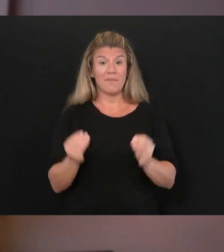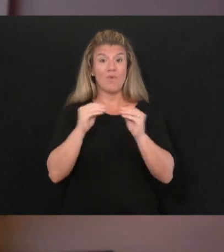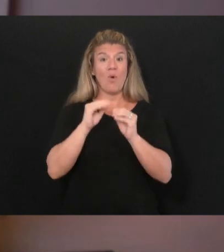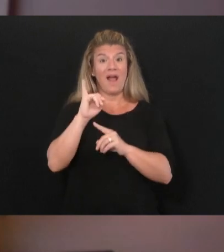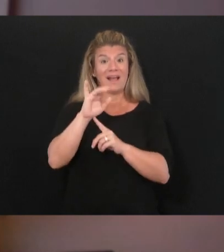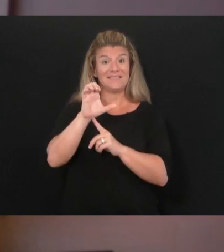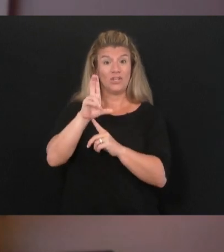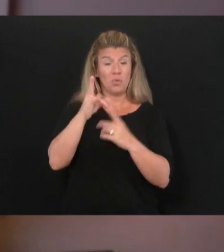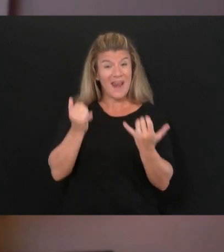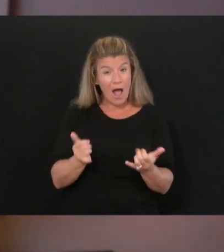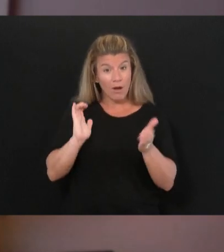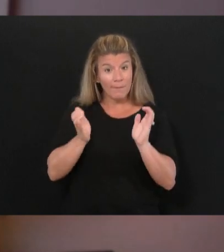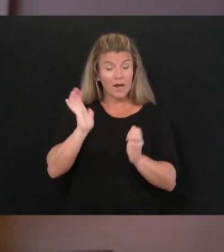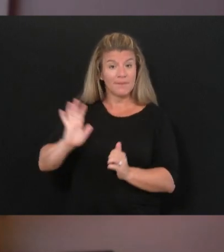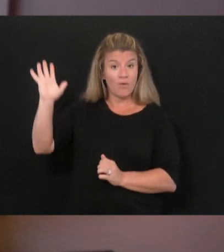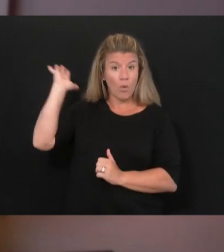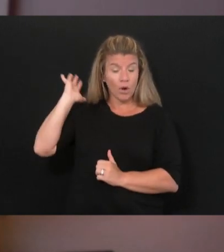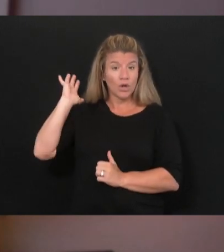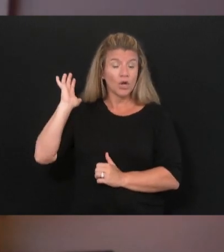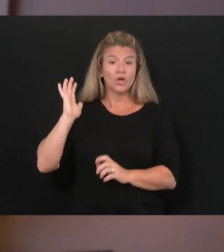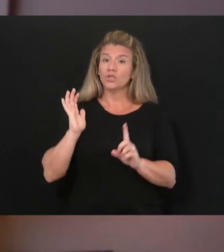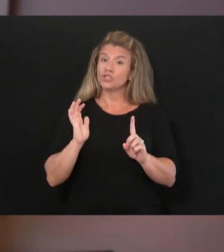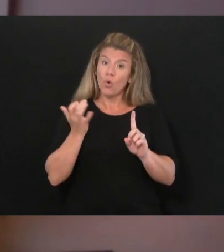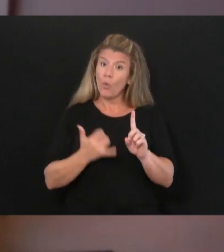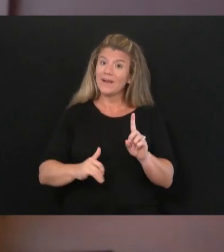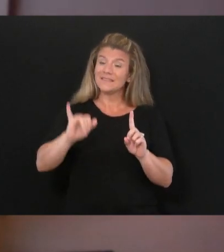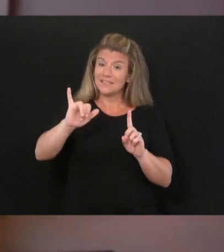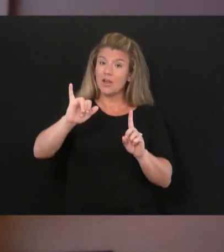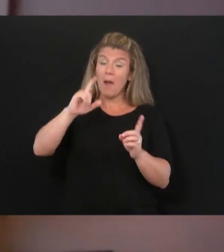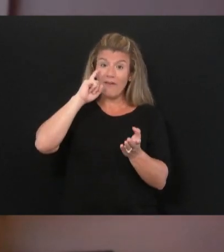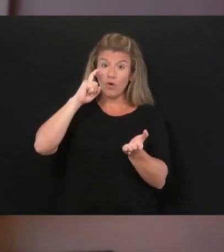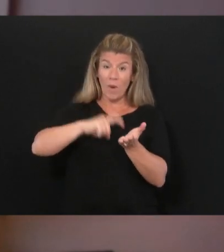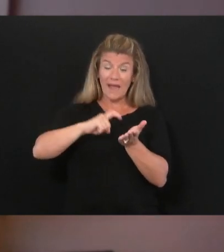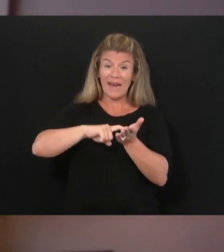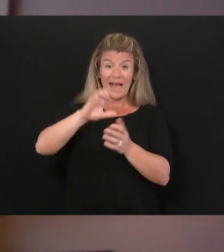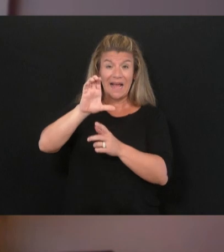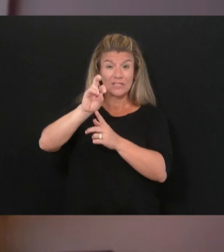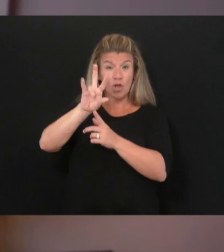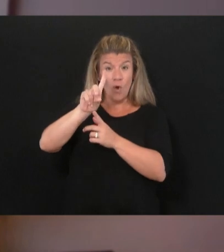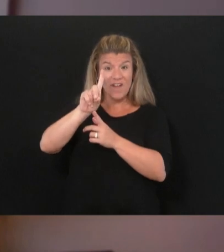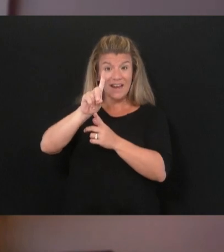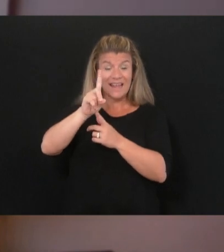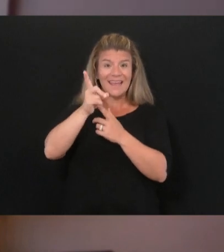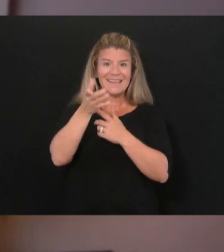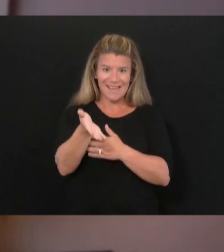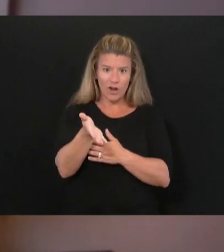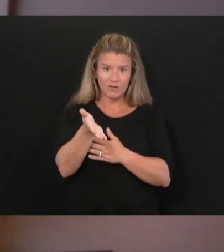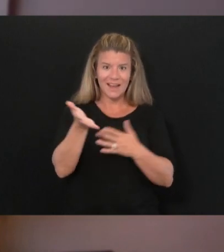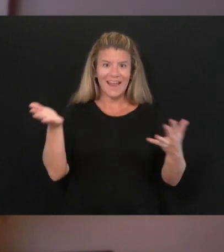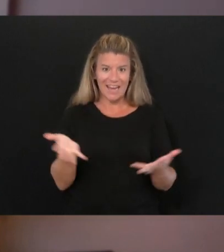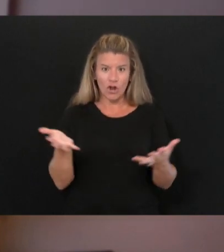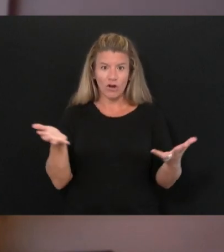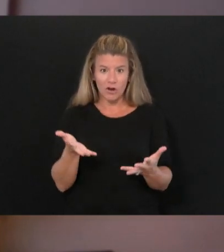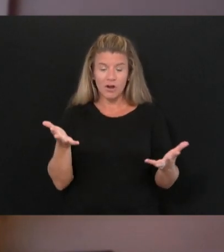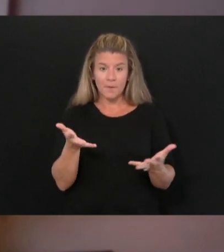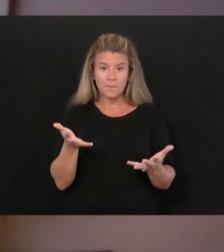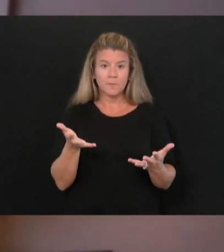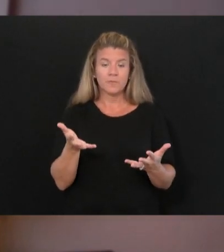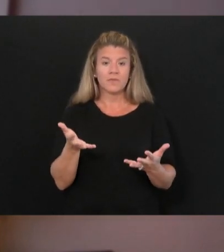seen before. So we still need to recognize that COVID is out there. And I will